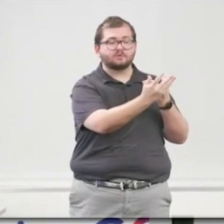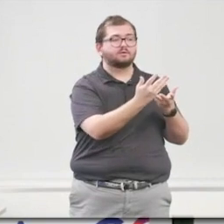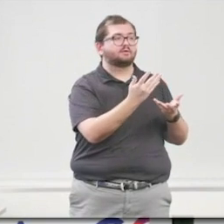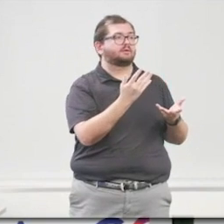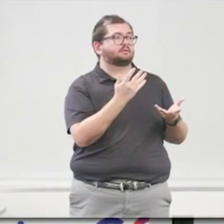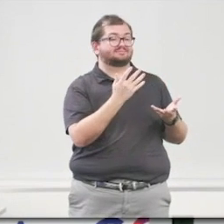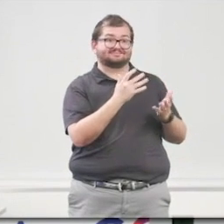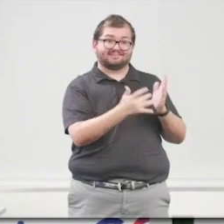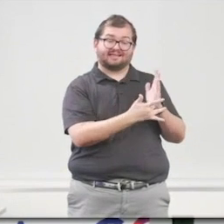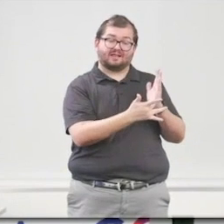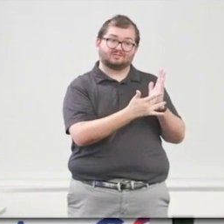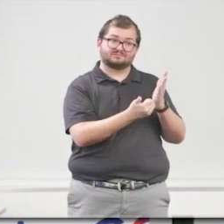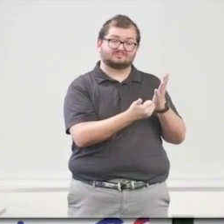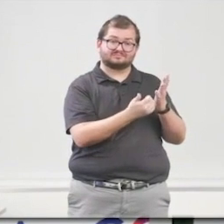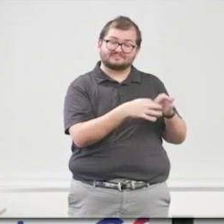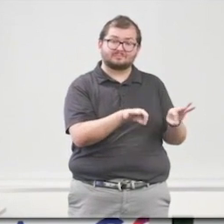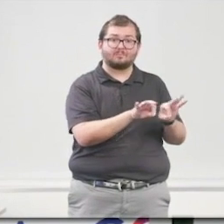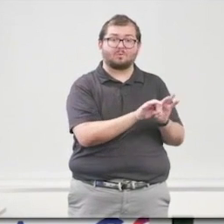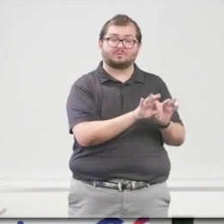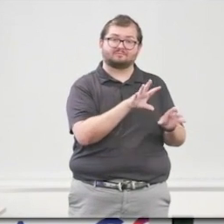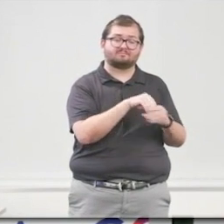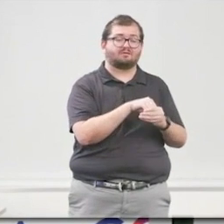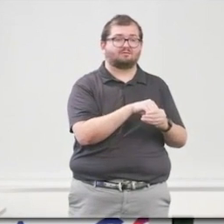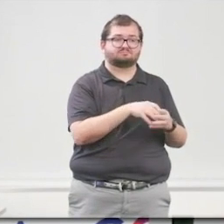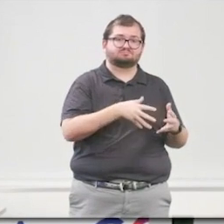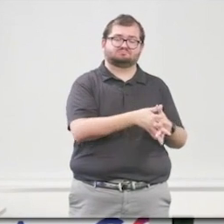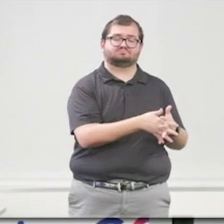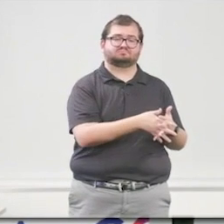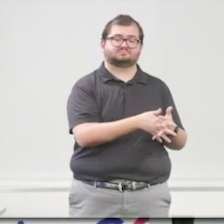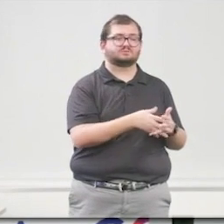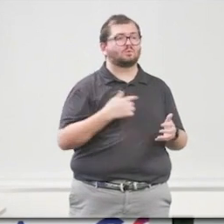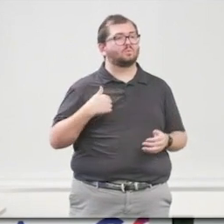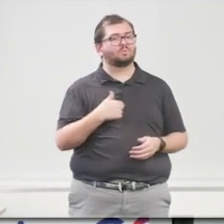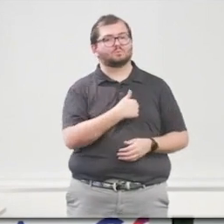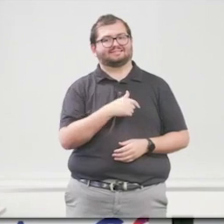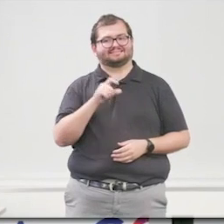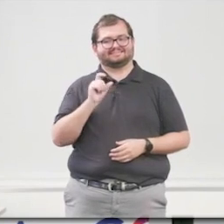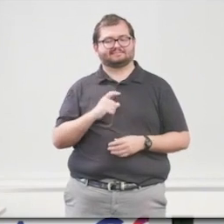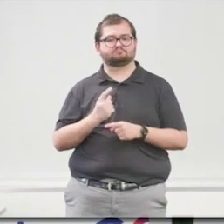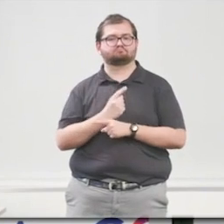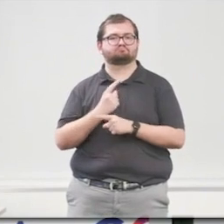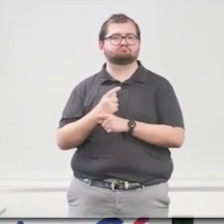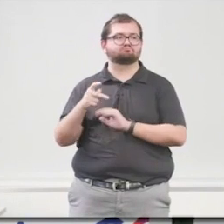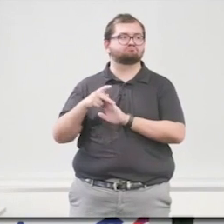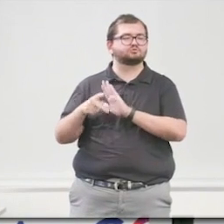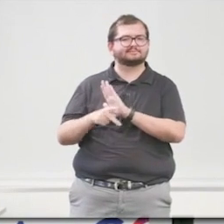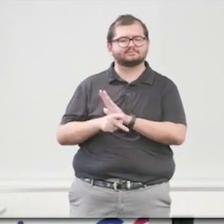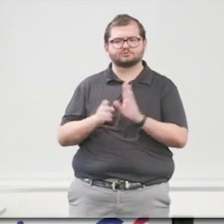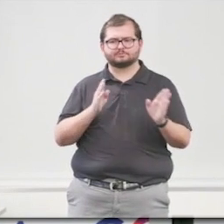And with that, we need to have proper procedures, plans in place to really